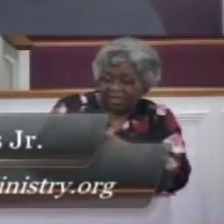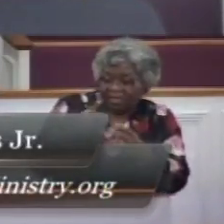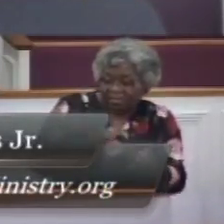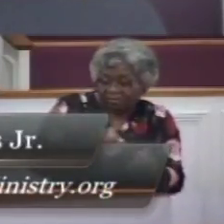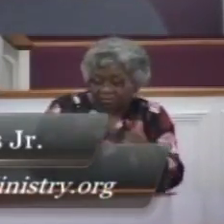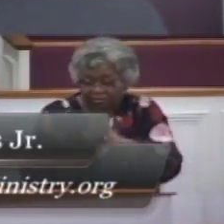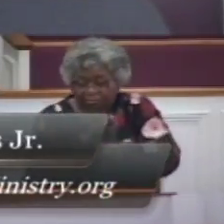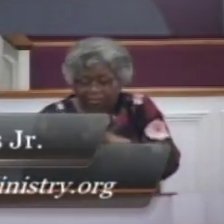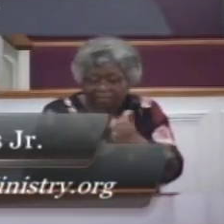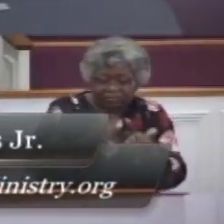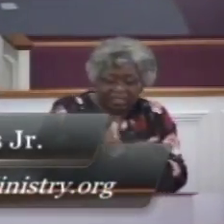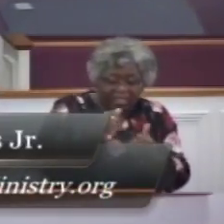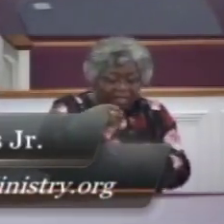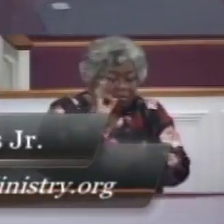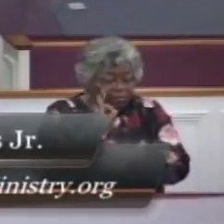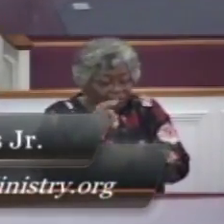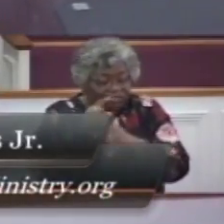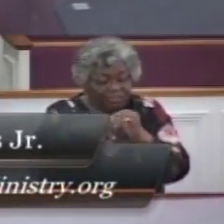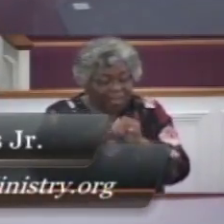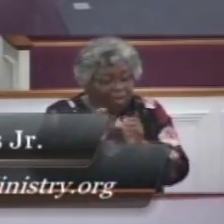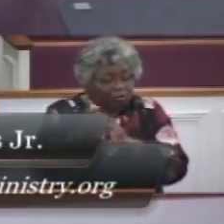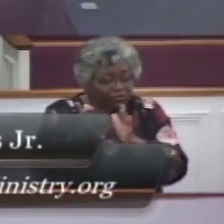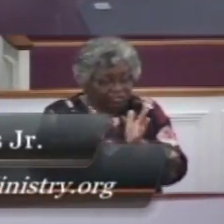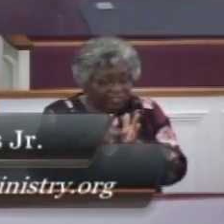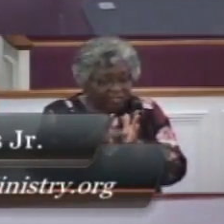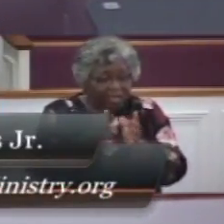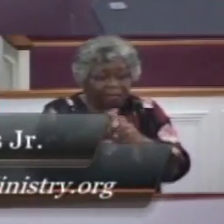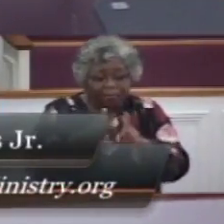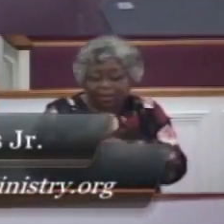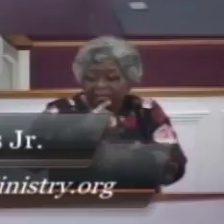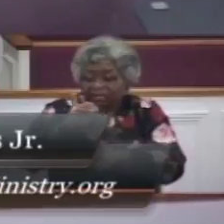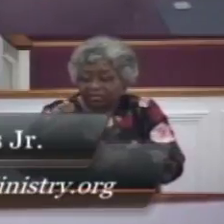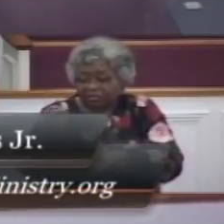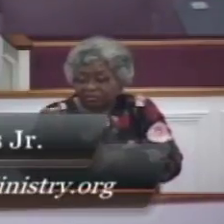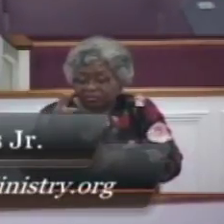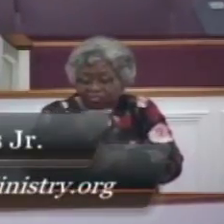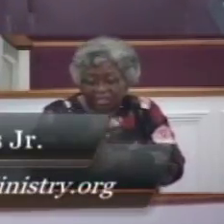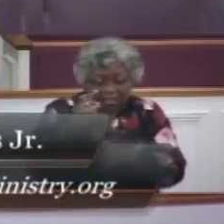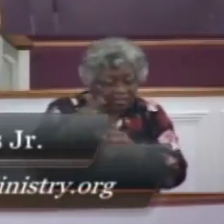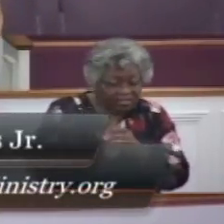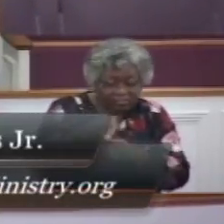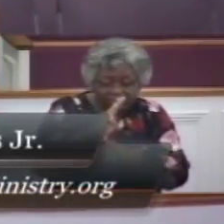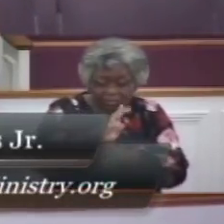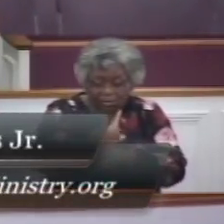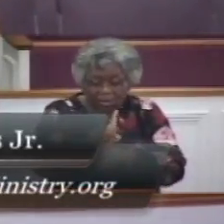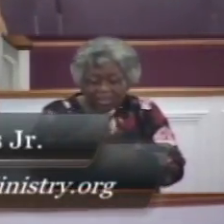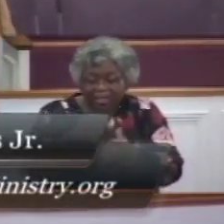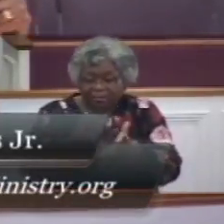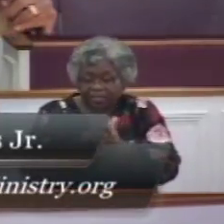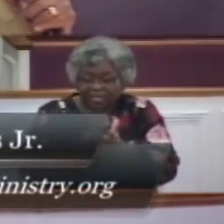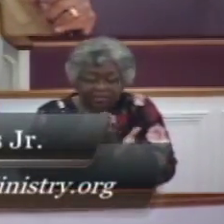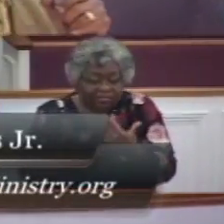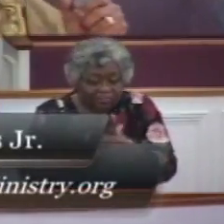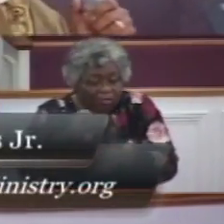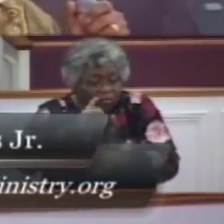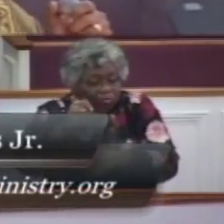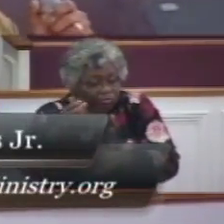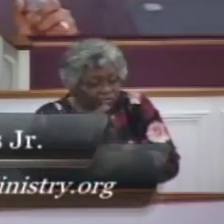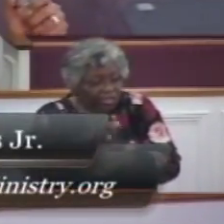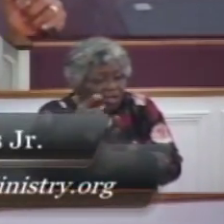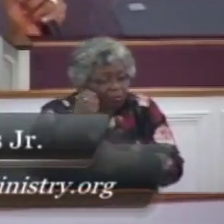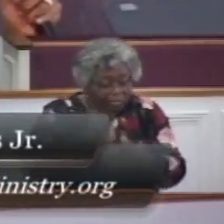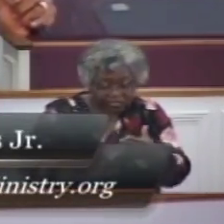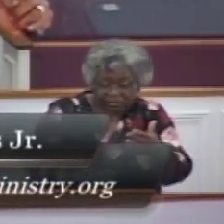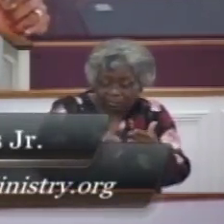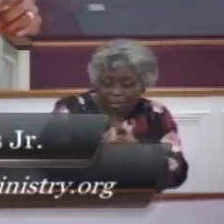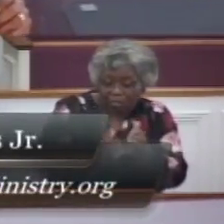baptizing and preaching about Jesus. But John couldn't be the one, even though John was